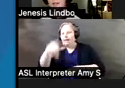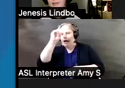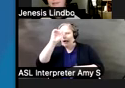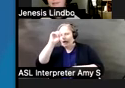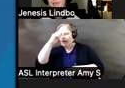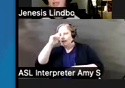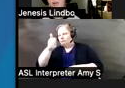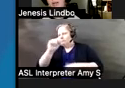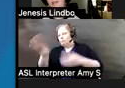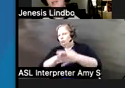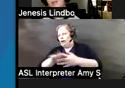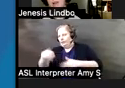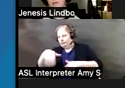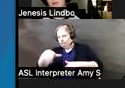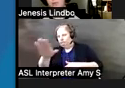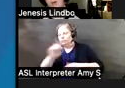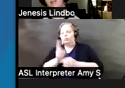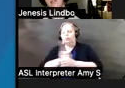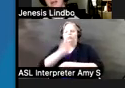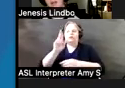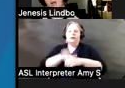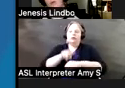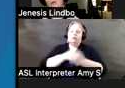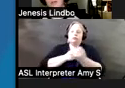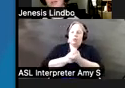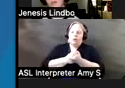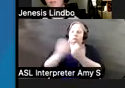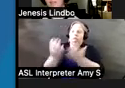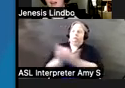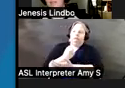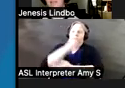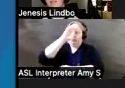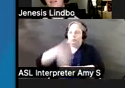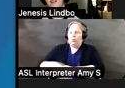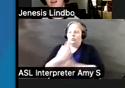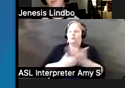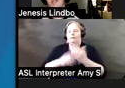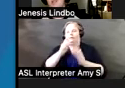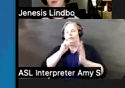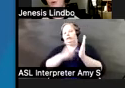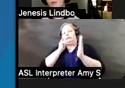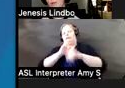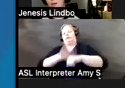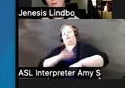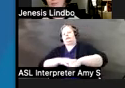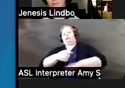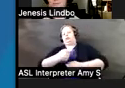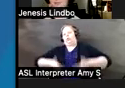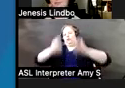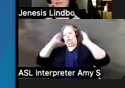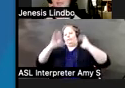break? Utilize those natural supports that know some of the tells of when you are